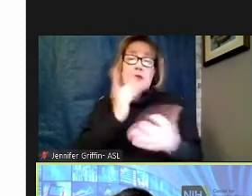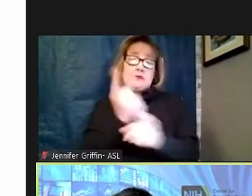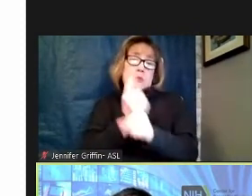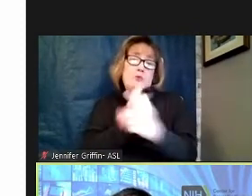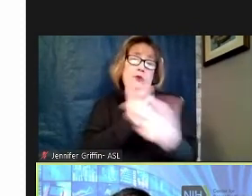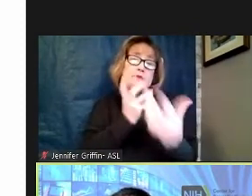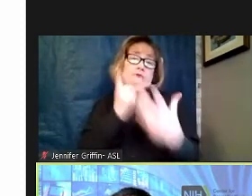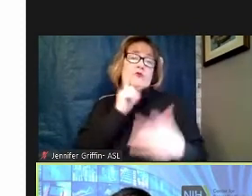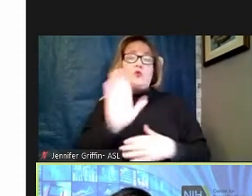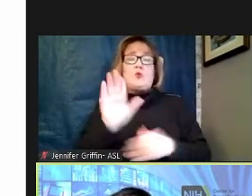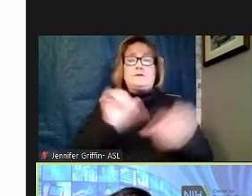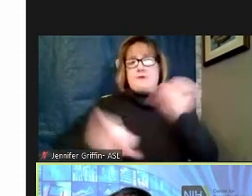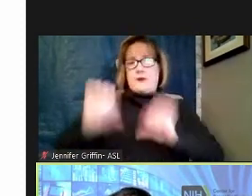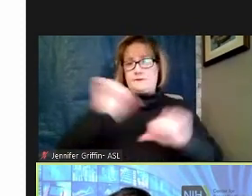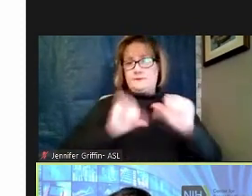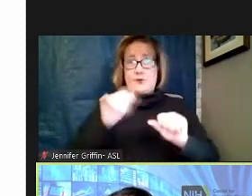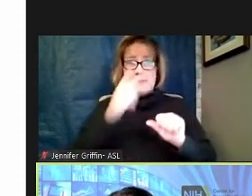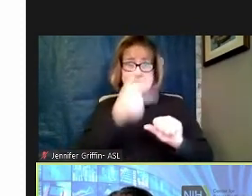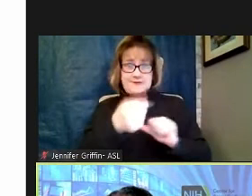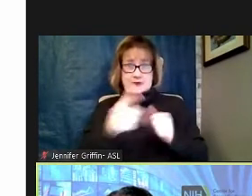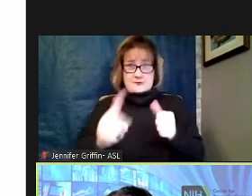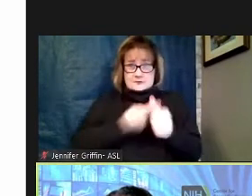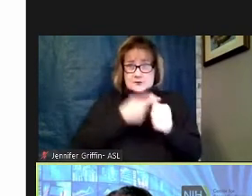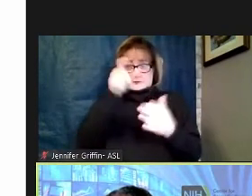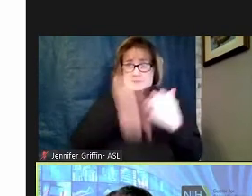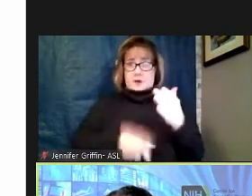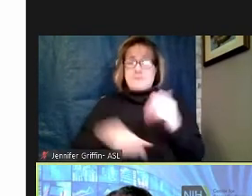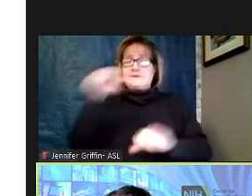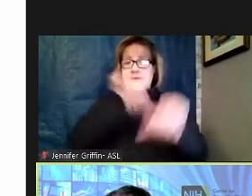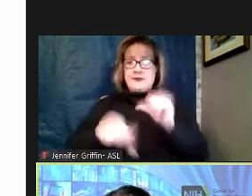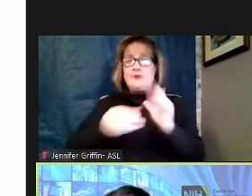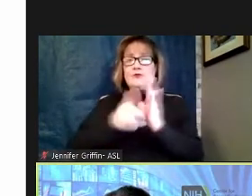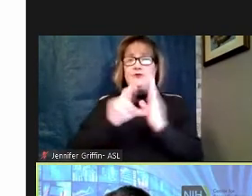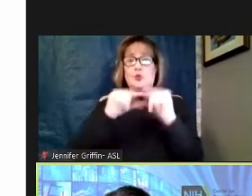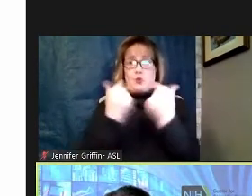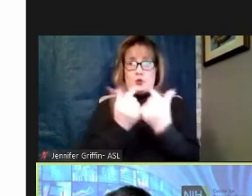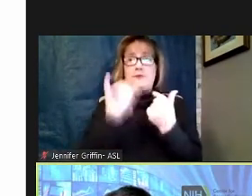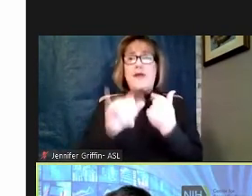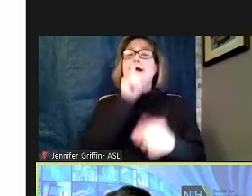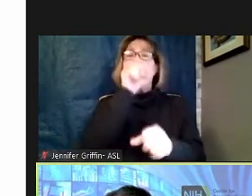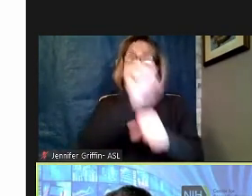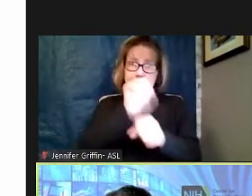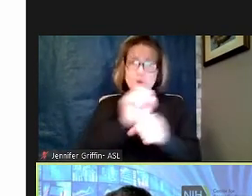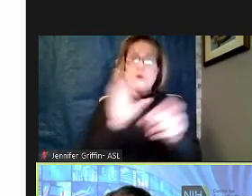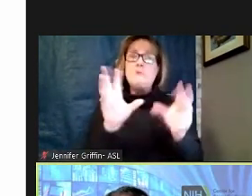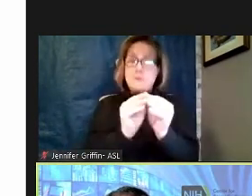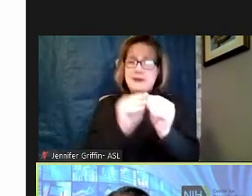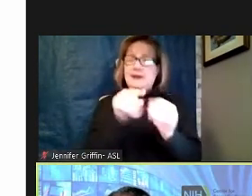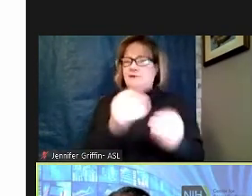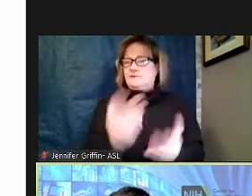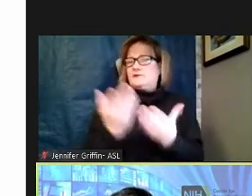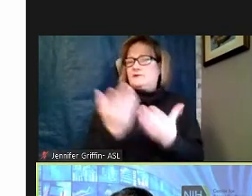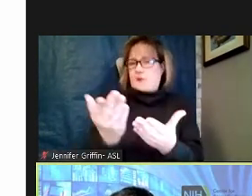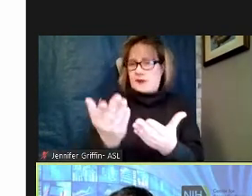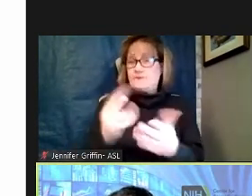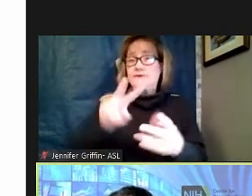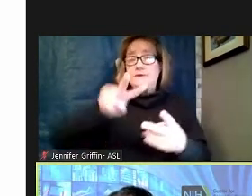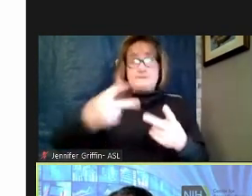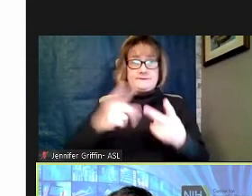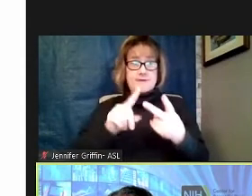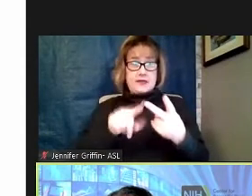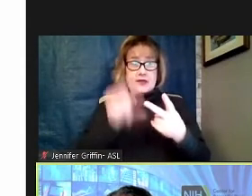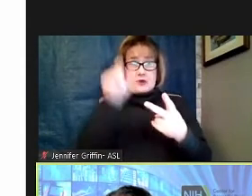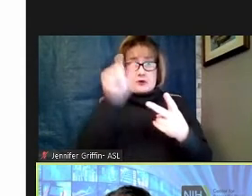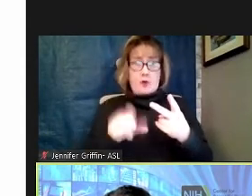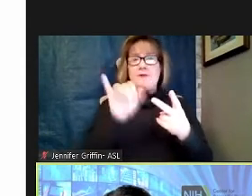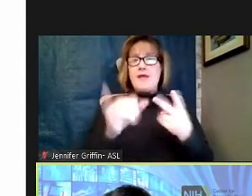science. As you can see, the first column is the scientific review group. That's the actual meeting that it suggested. And the second column is